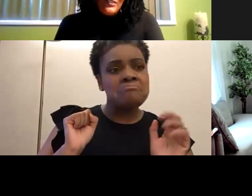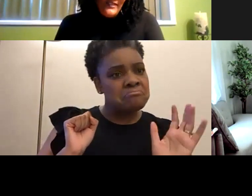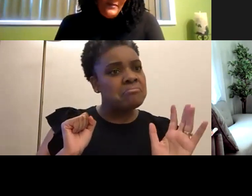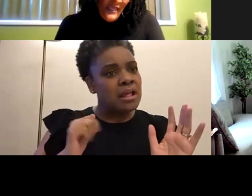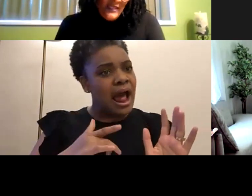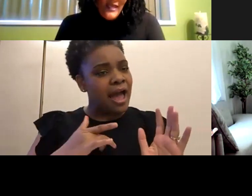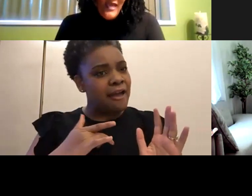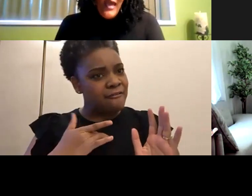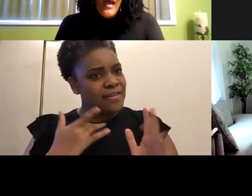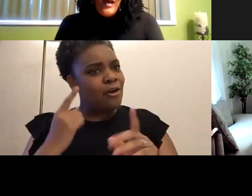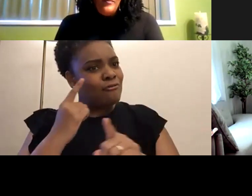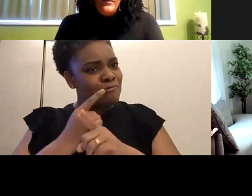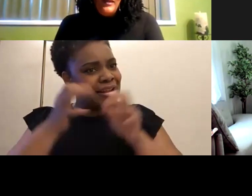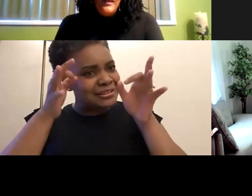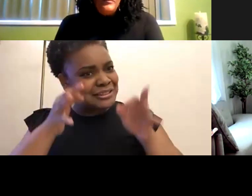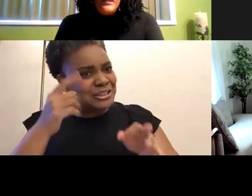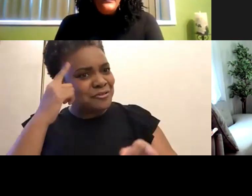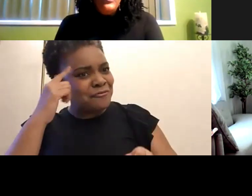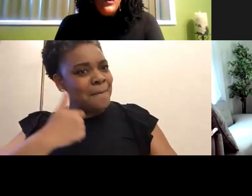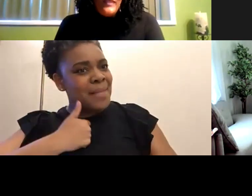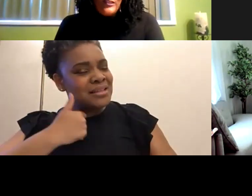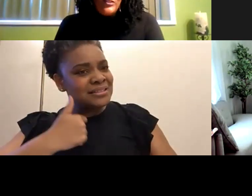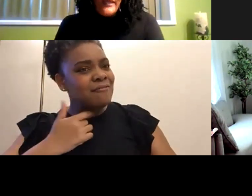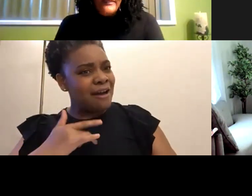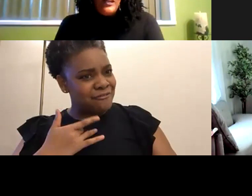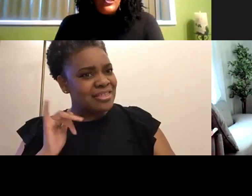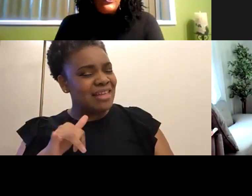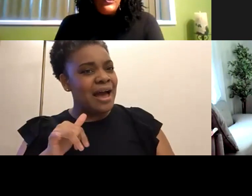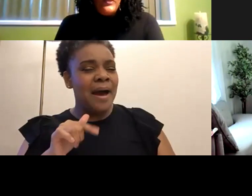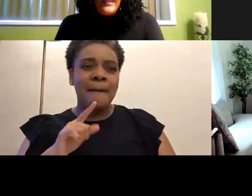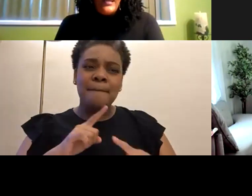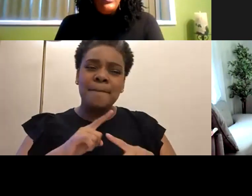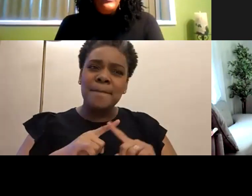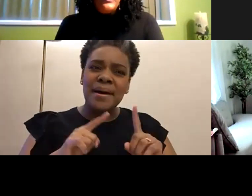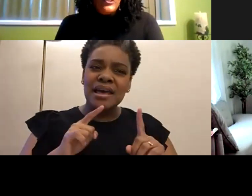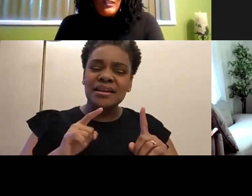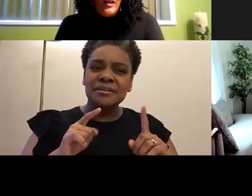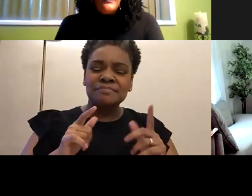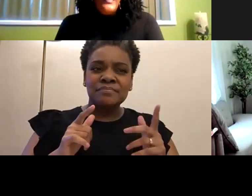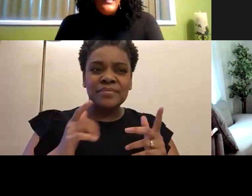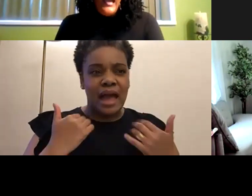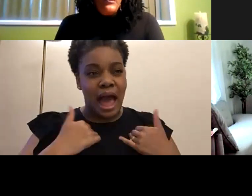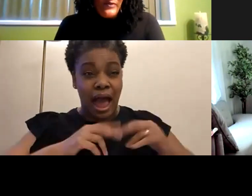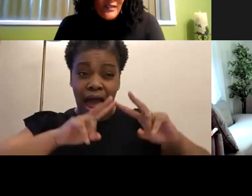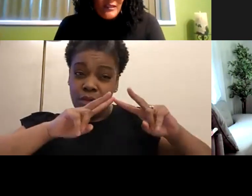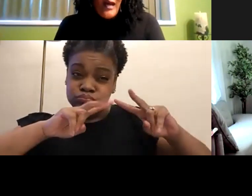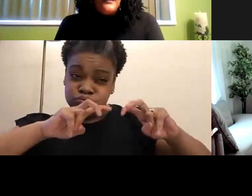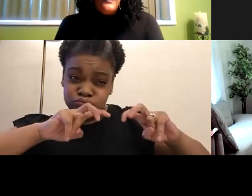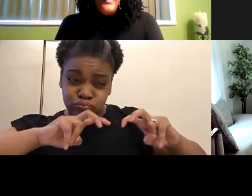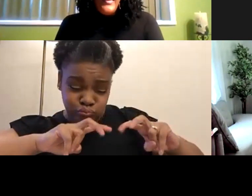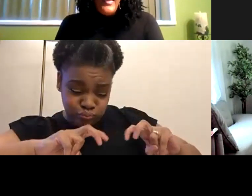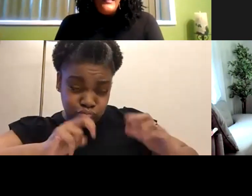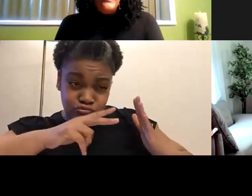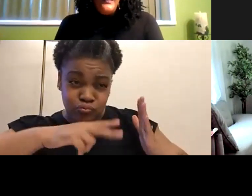right decision that I made. But by doing that, though, I did not just do that. I actually researched a lot. I read a